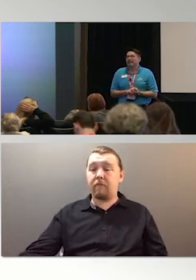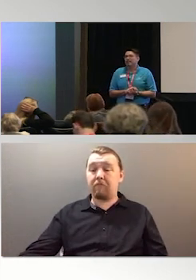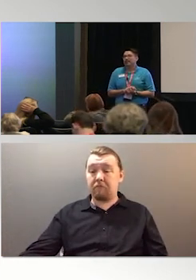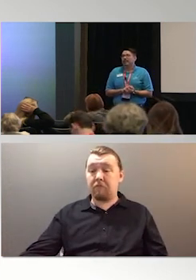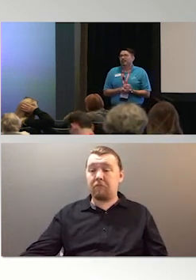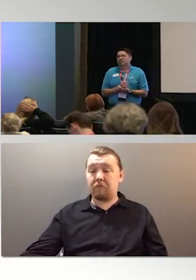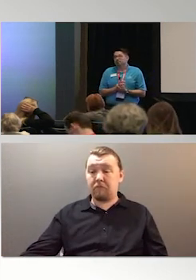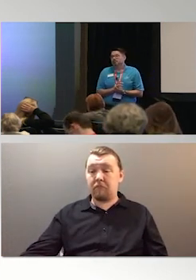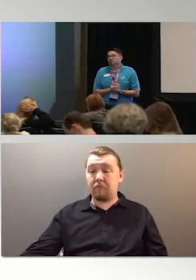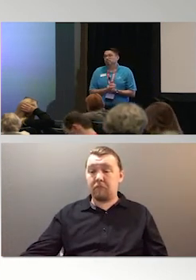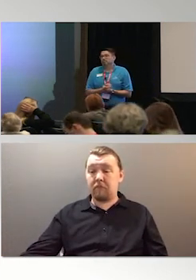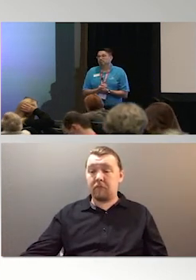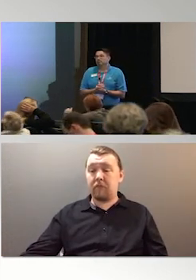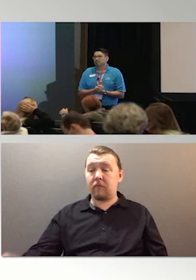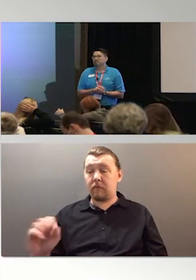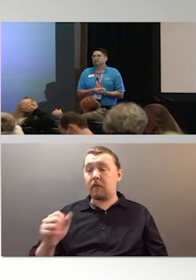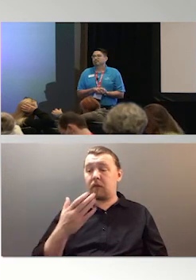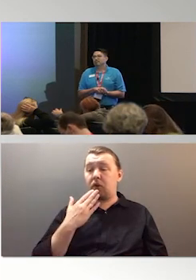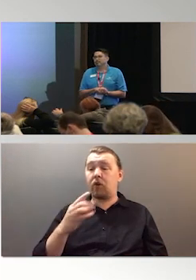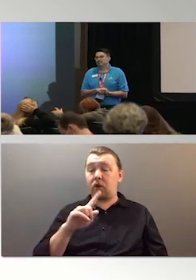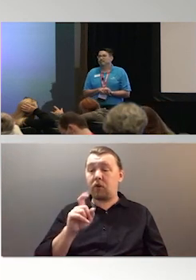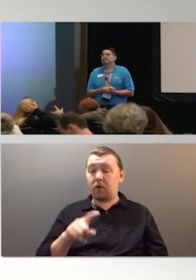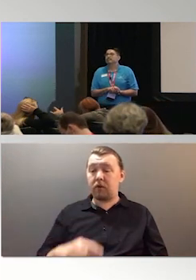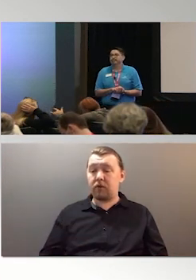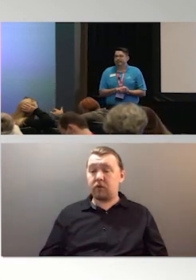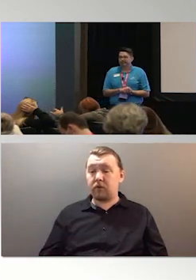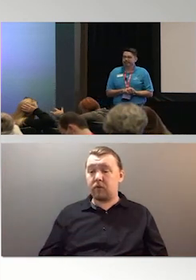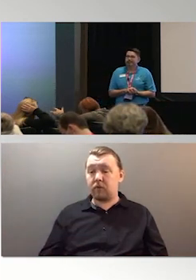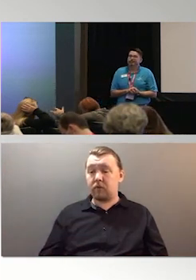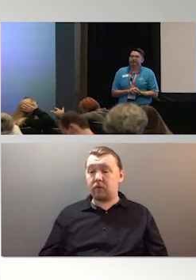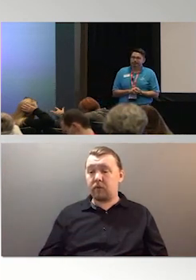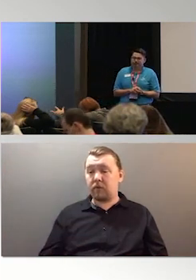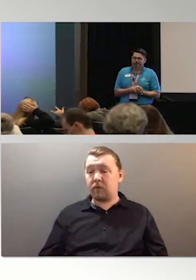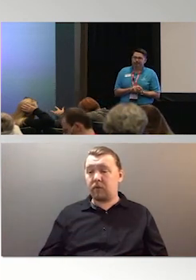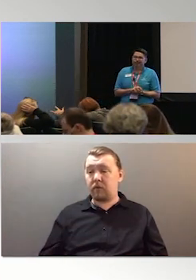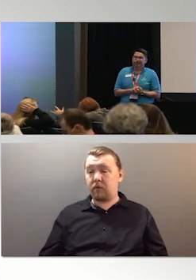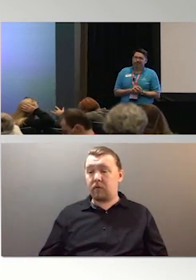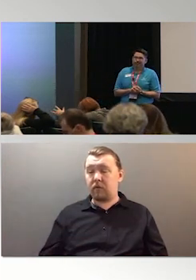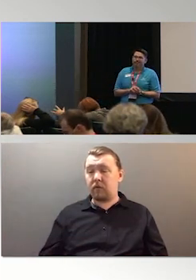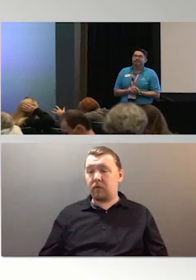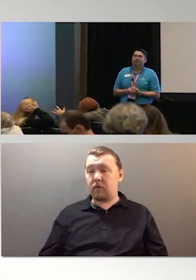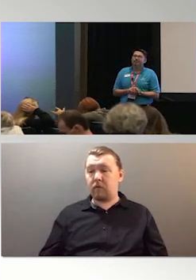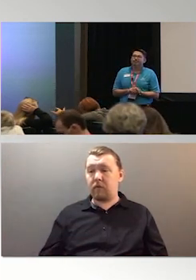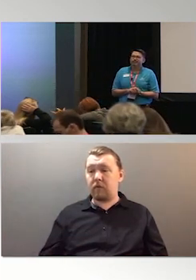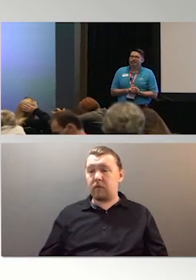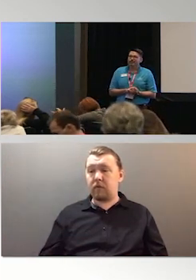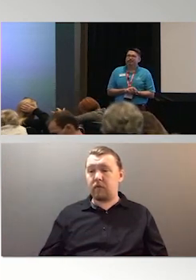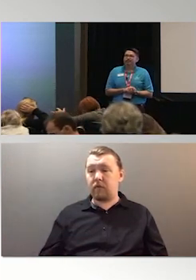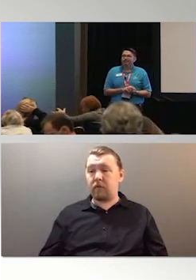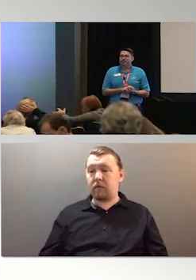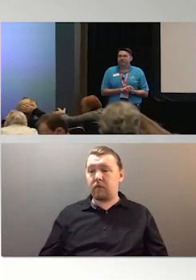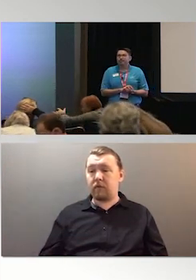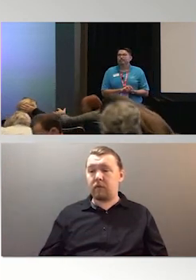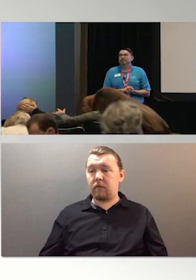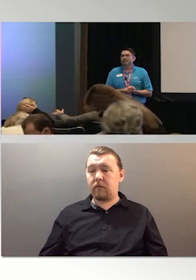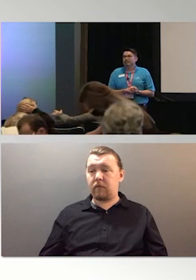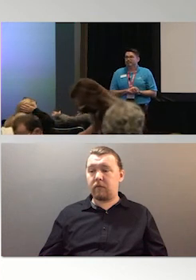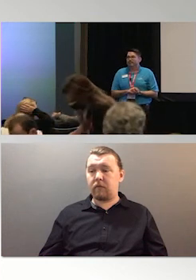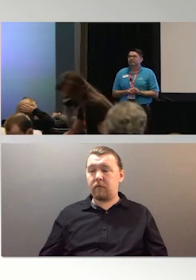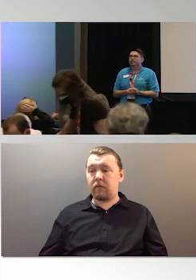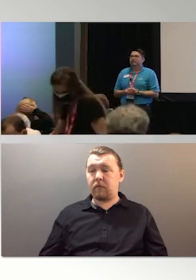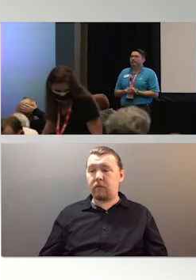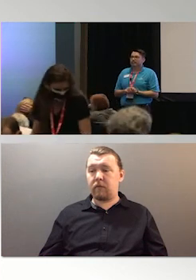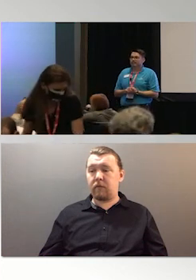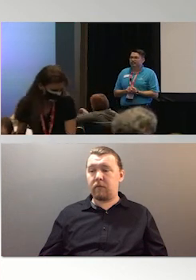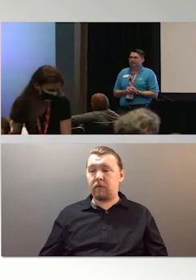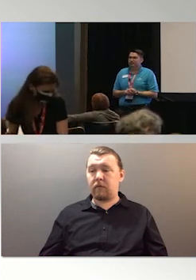mean, and we already have a health savings account to pay for Mhm. the deductibles for the insurance for all the